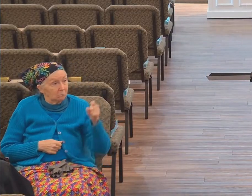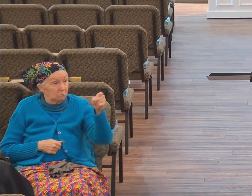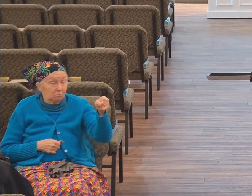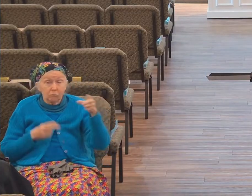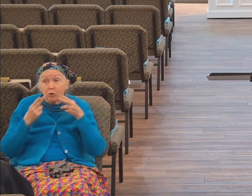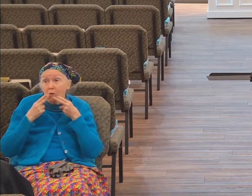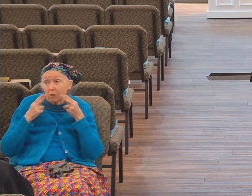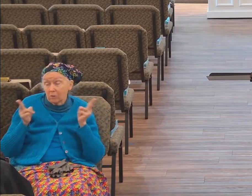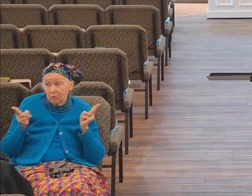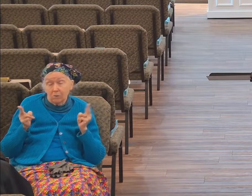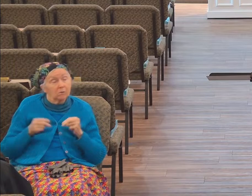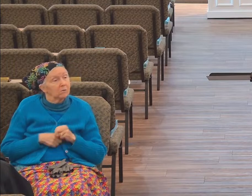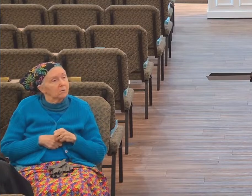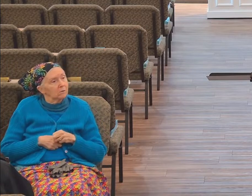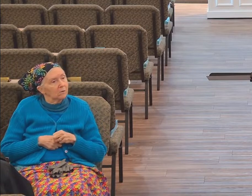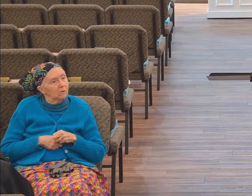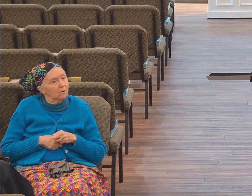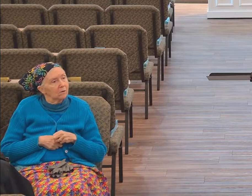Innocence, okay?